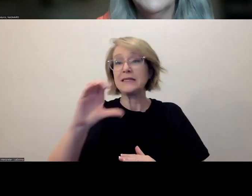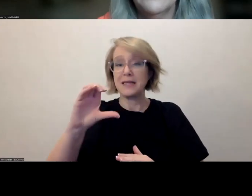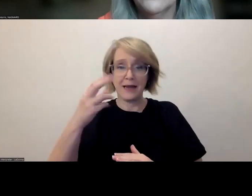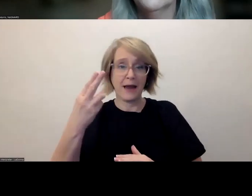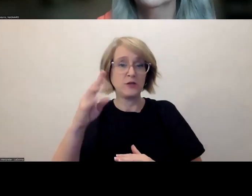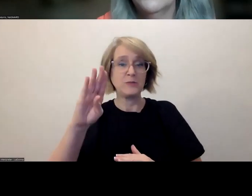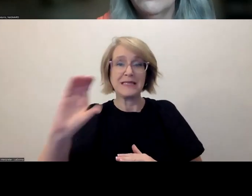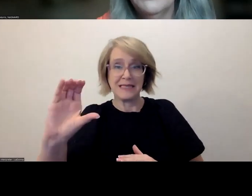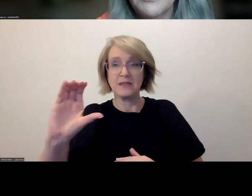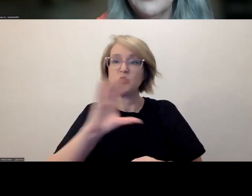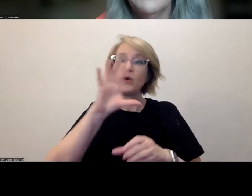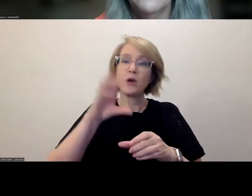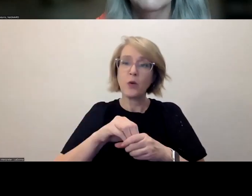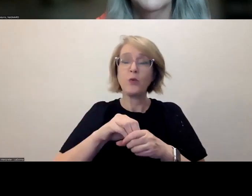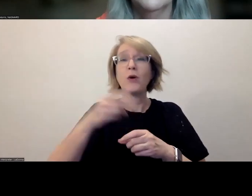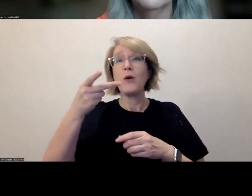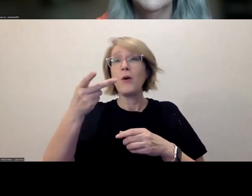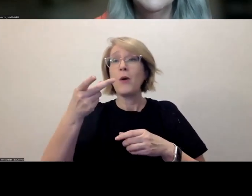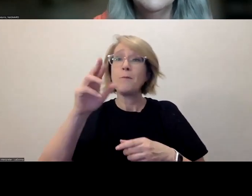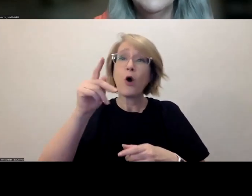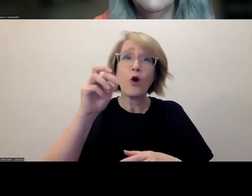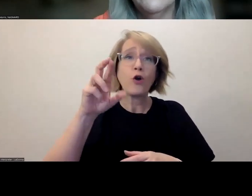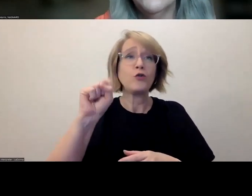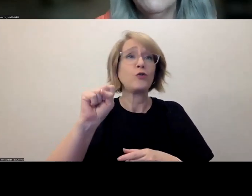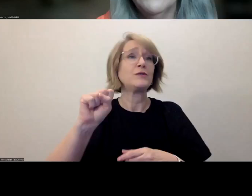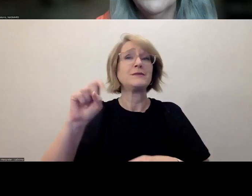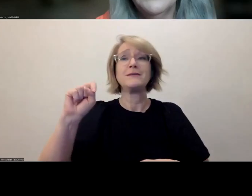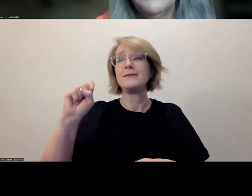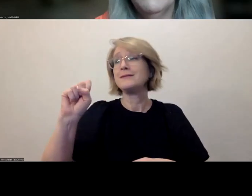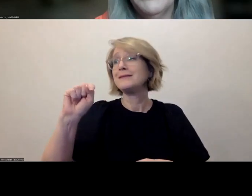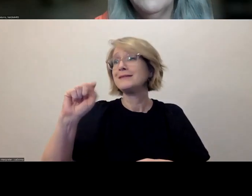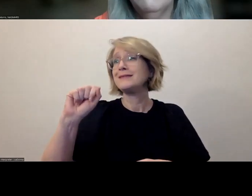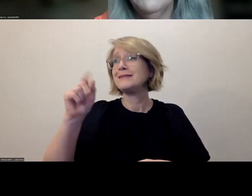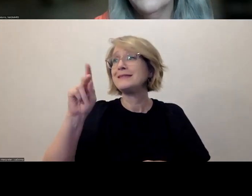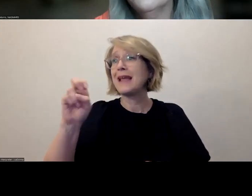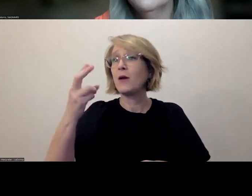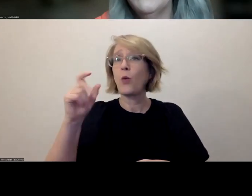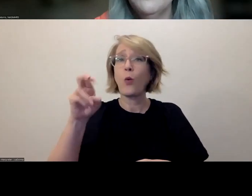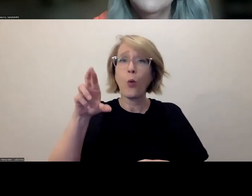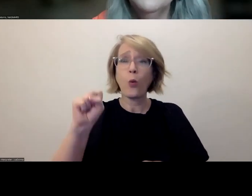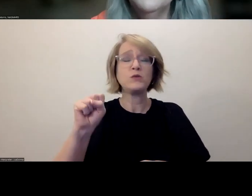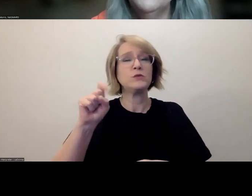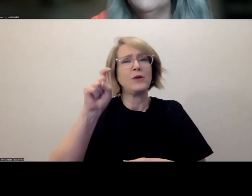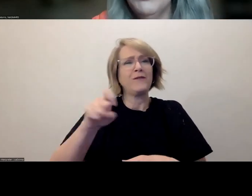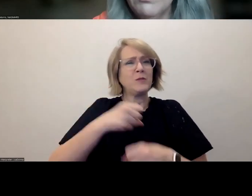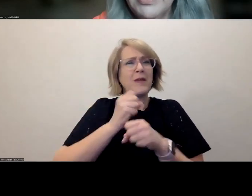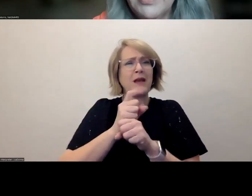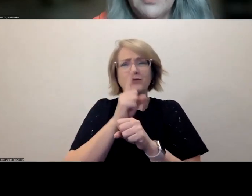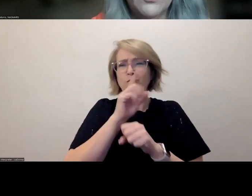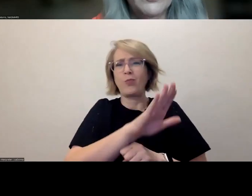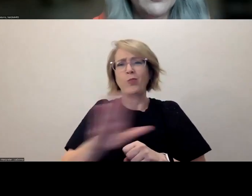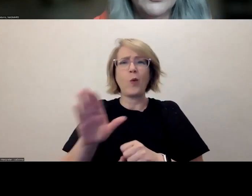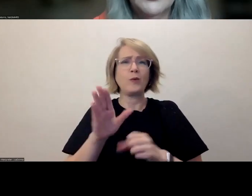partners and stakeholders, including 988 call centers, that their services really need to be individualized to meet